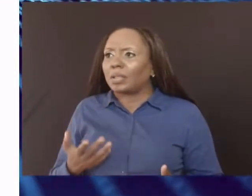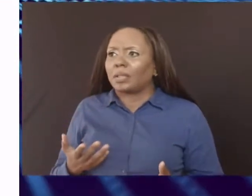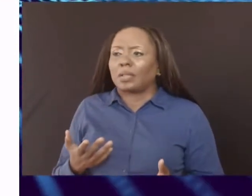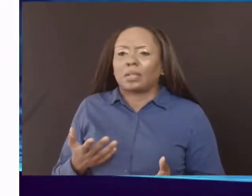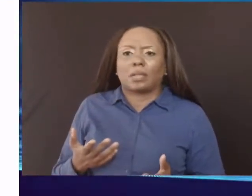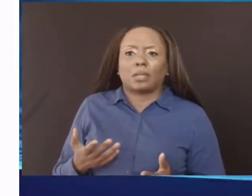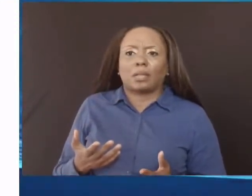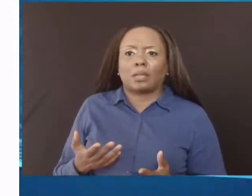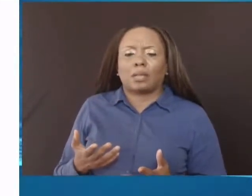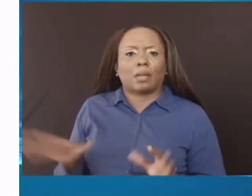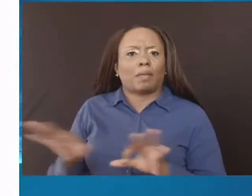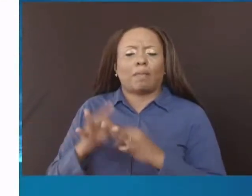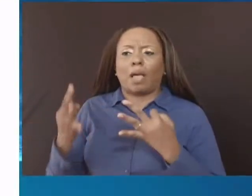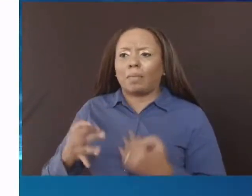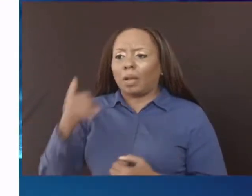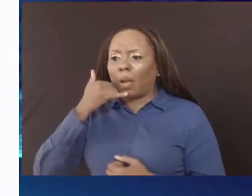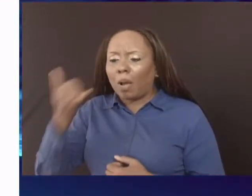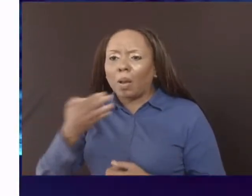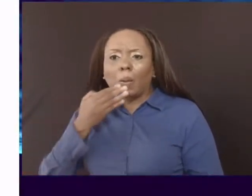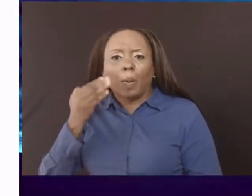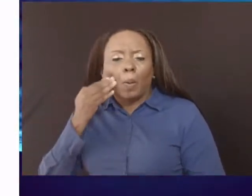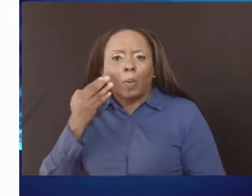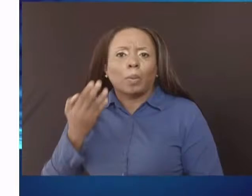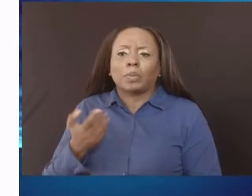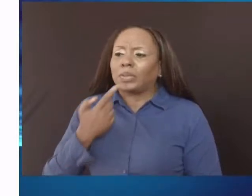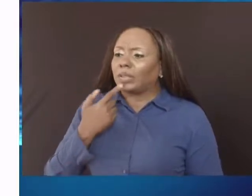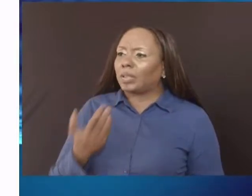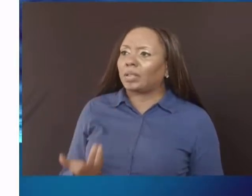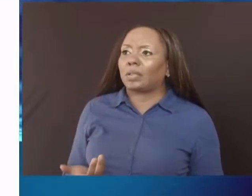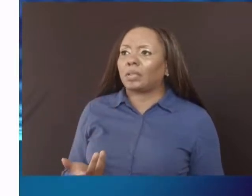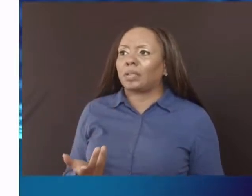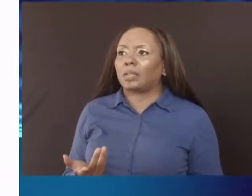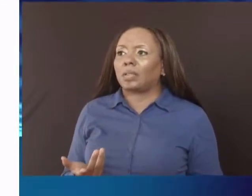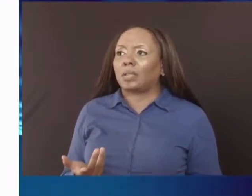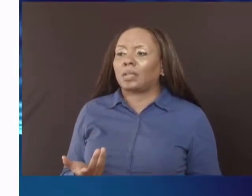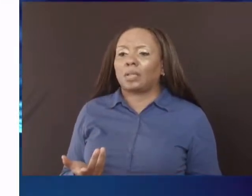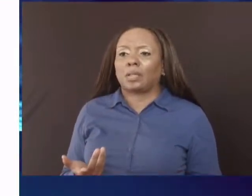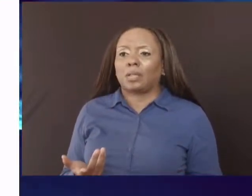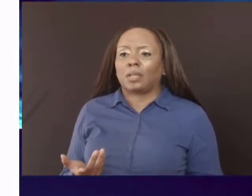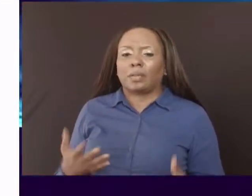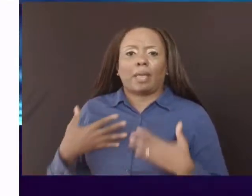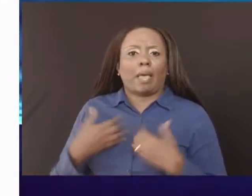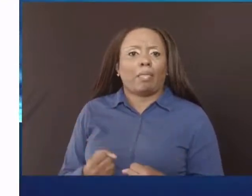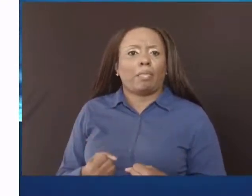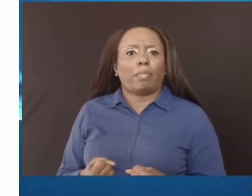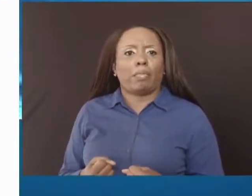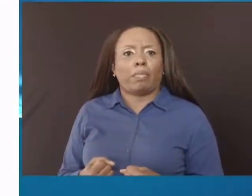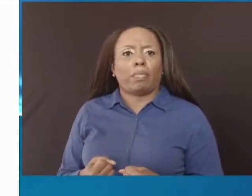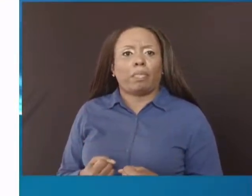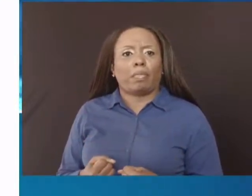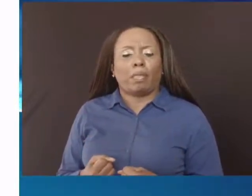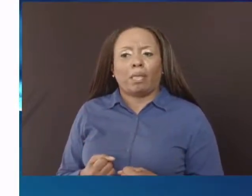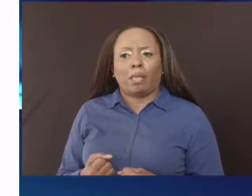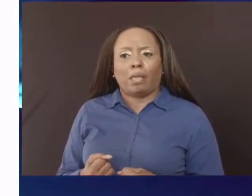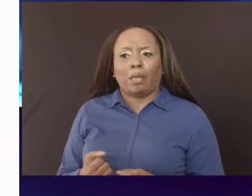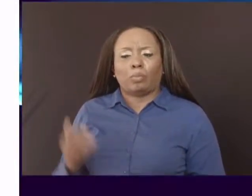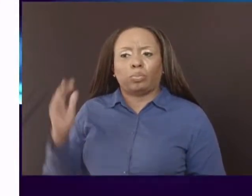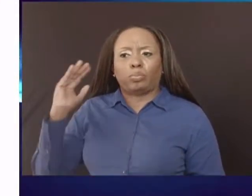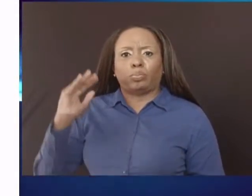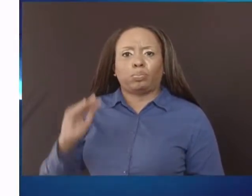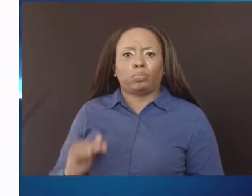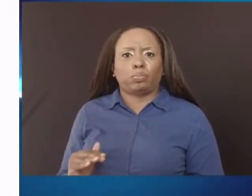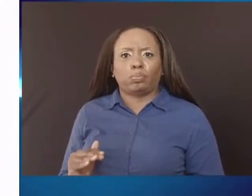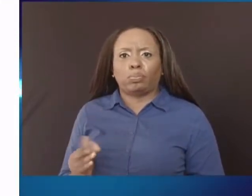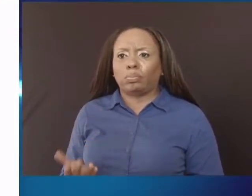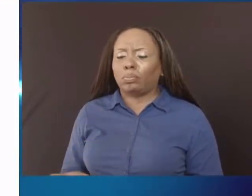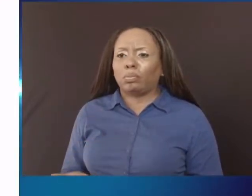contacted them on the phone in the morning time, saying that their condition has started to deteriorate and they have been unable to get anything. And